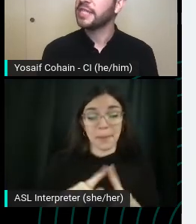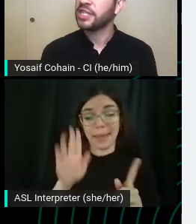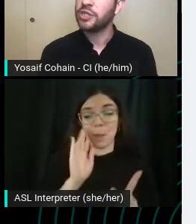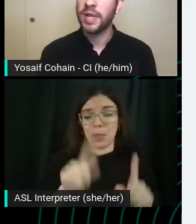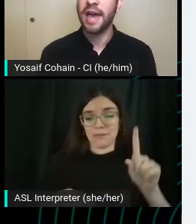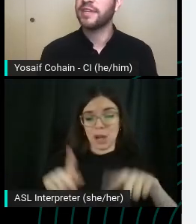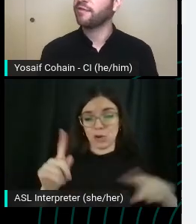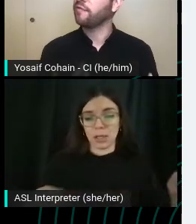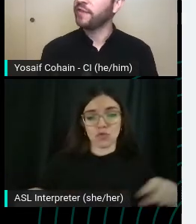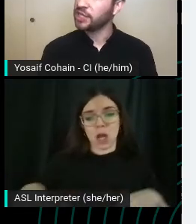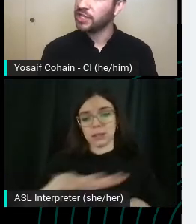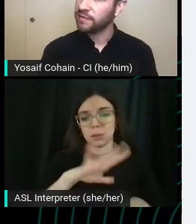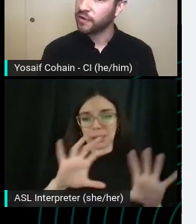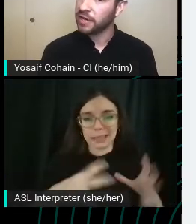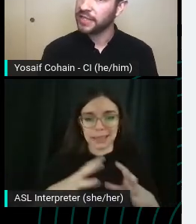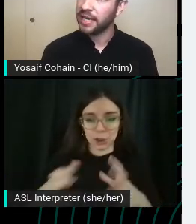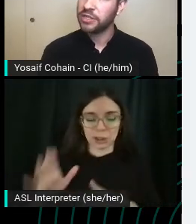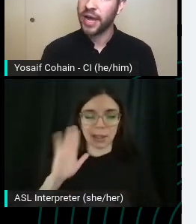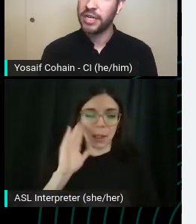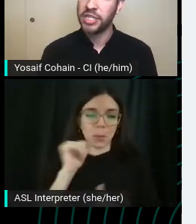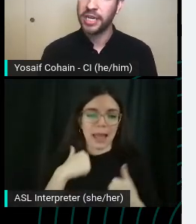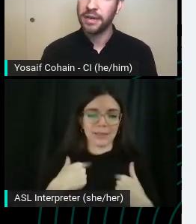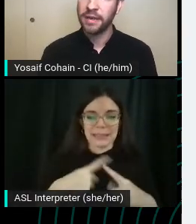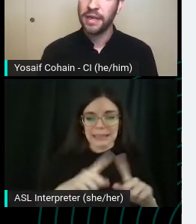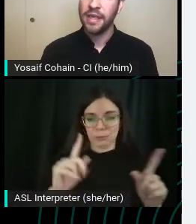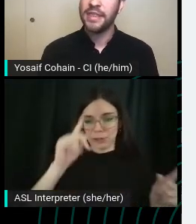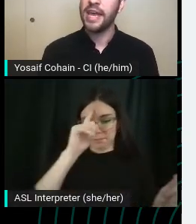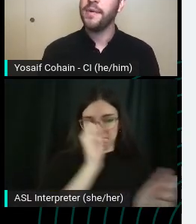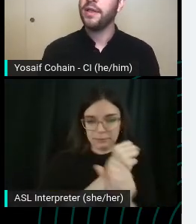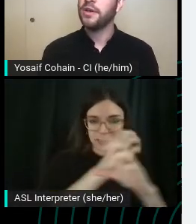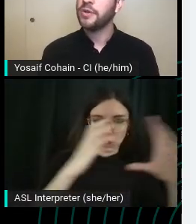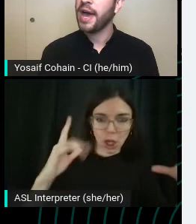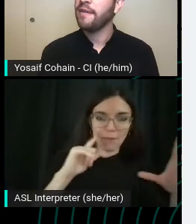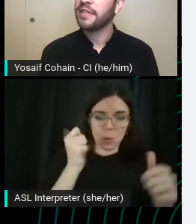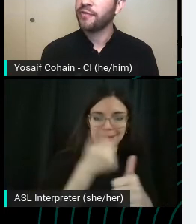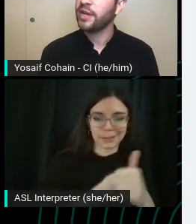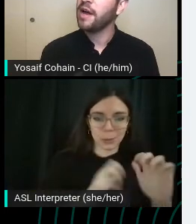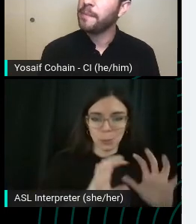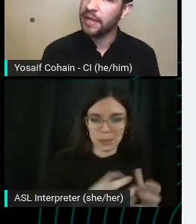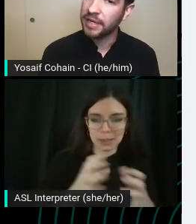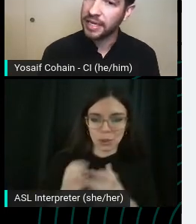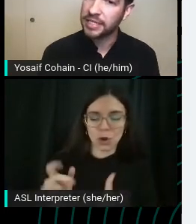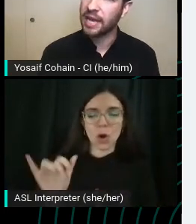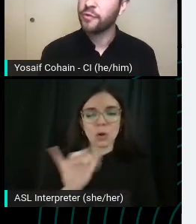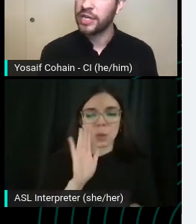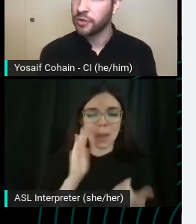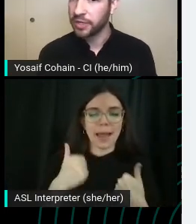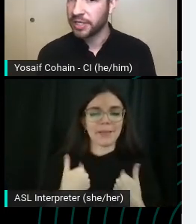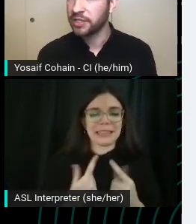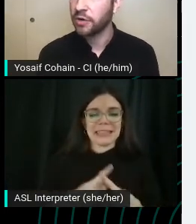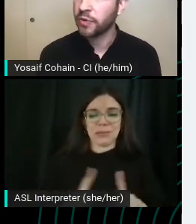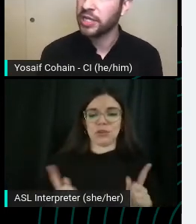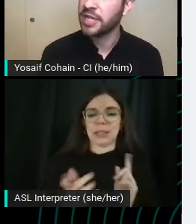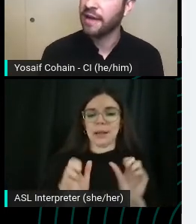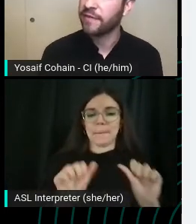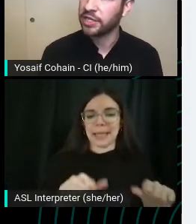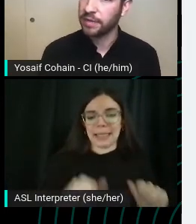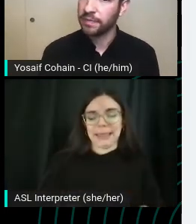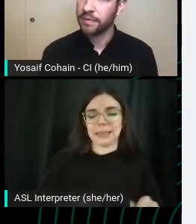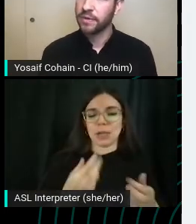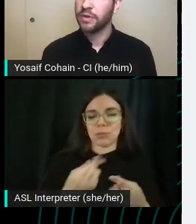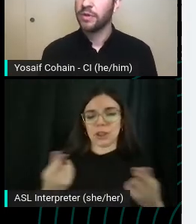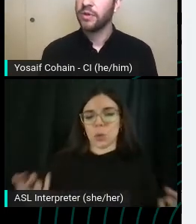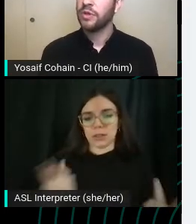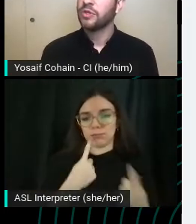Different organizations will have different visions for their data strategy. They will also have different abilities and resources to reach that